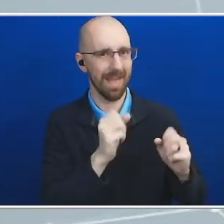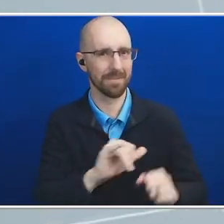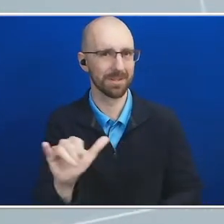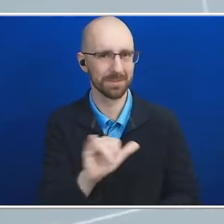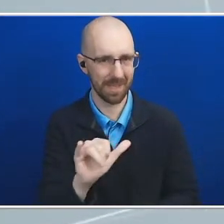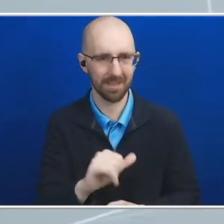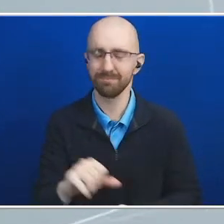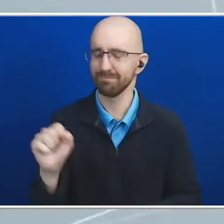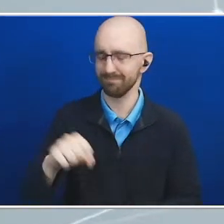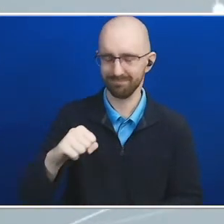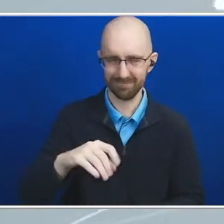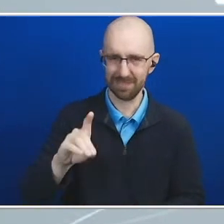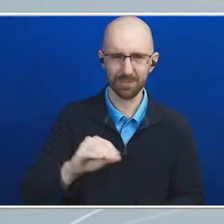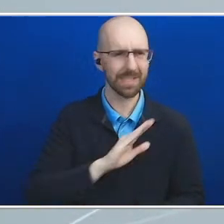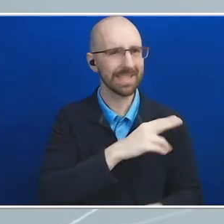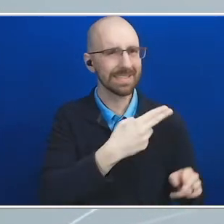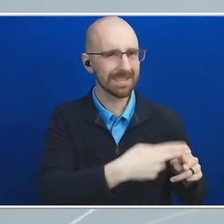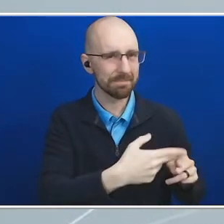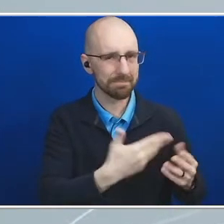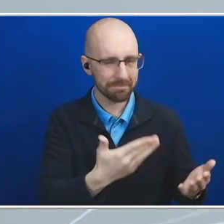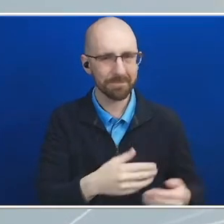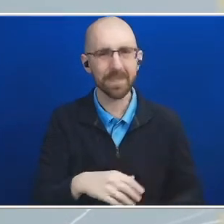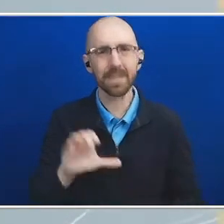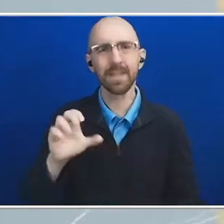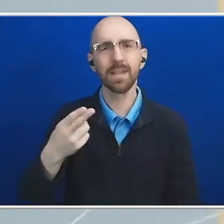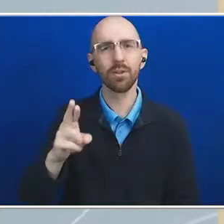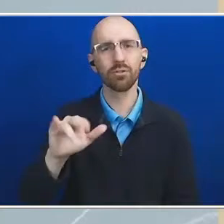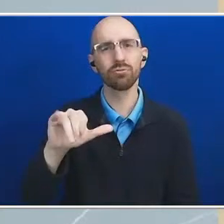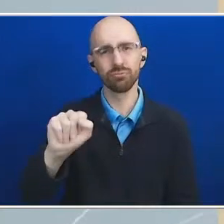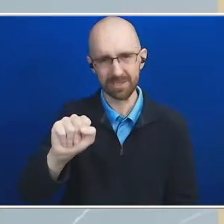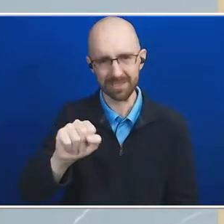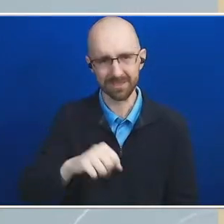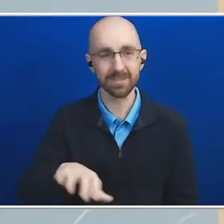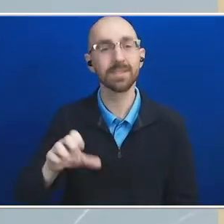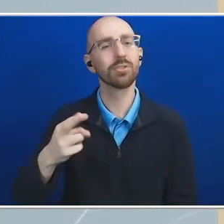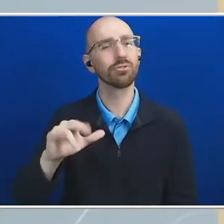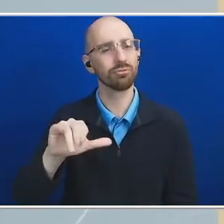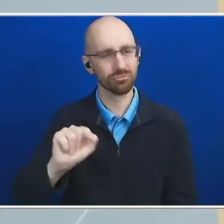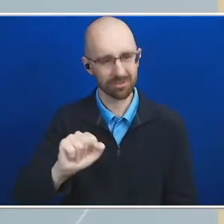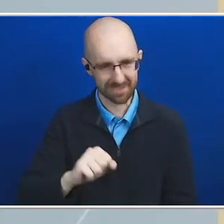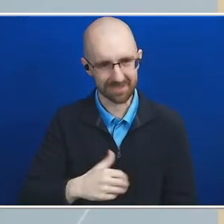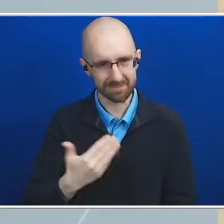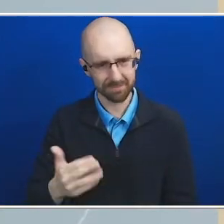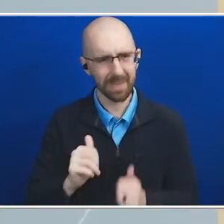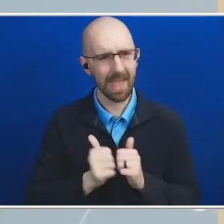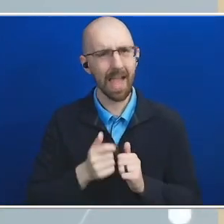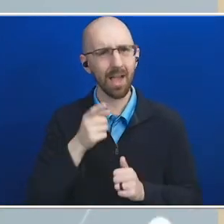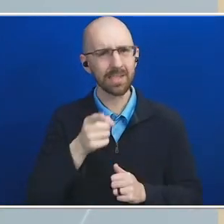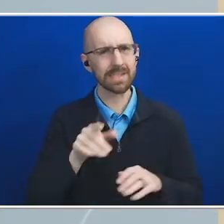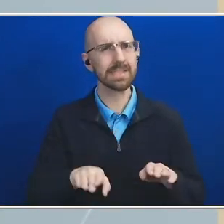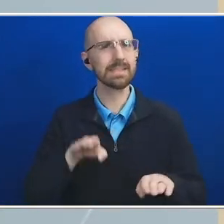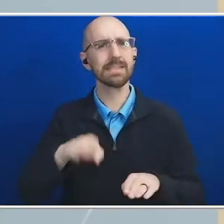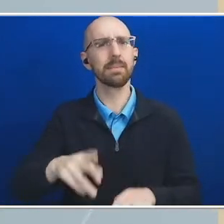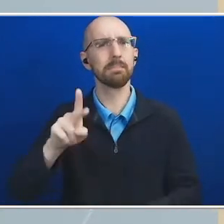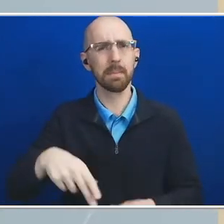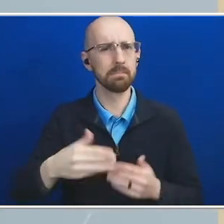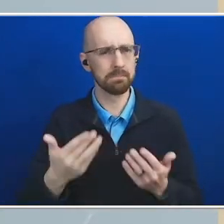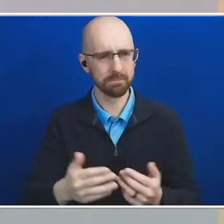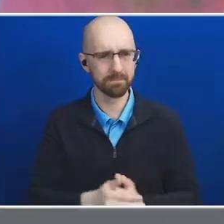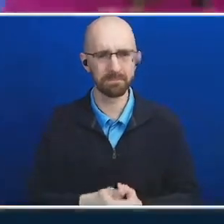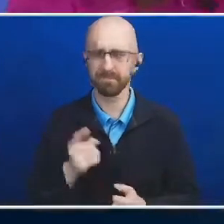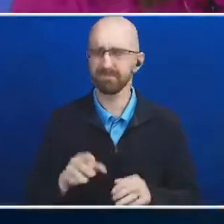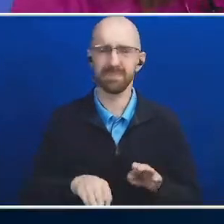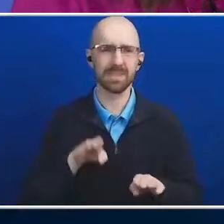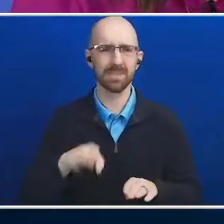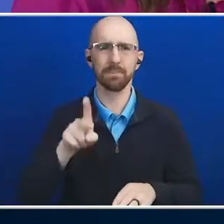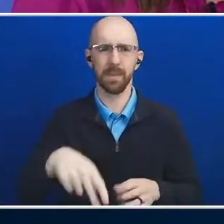his name again? My husband is Chris. Your Yes. husband is Chris. How has he stepped up? Oh, he's had to step up in many ways. He's